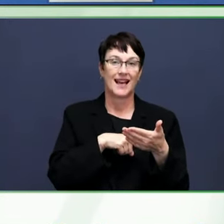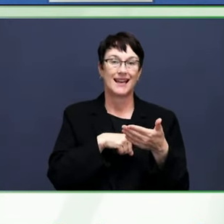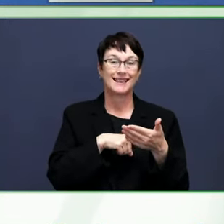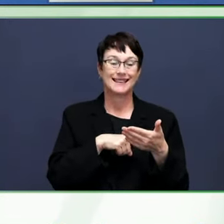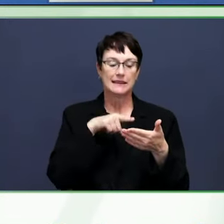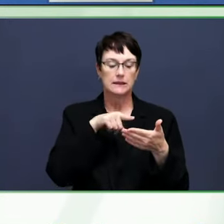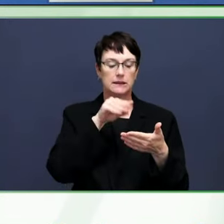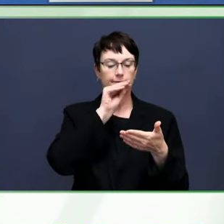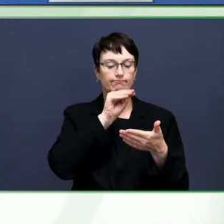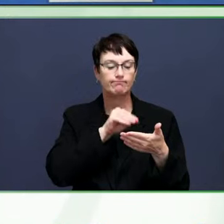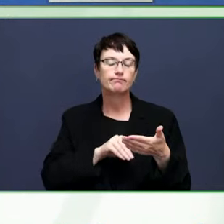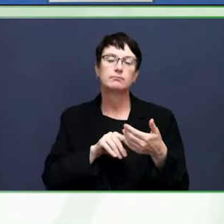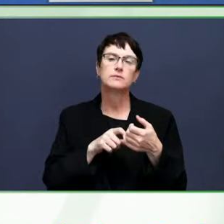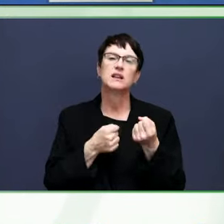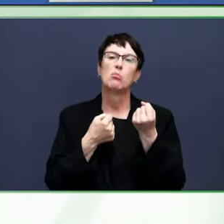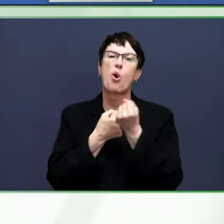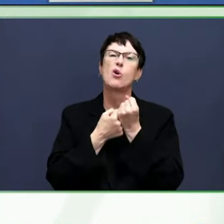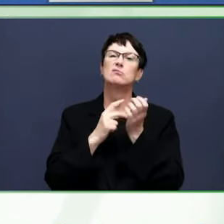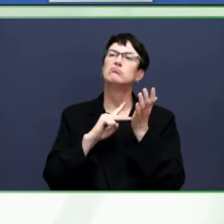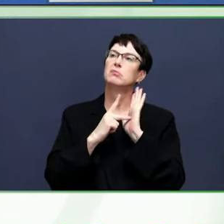is evaluated.